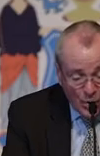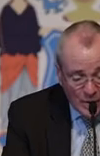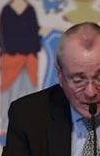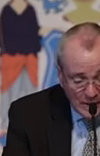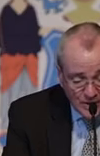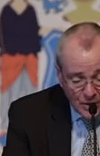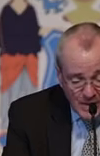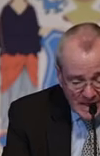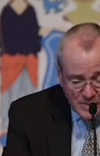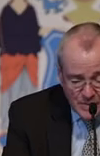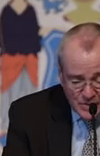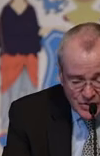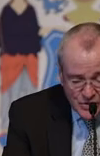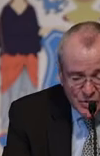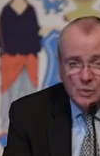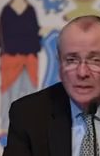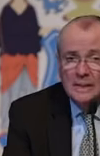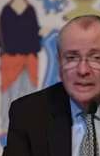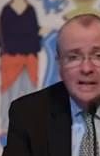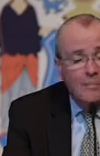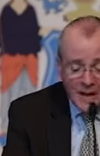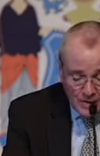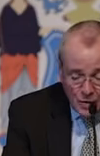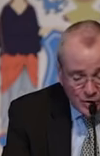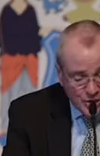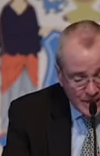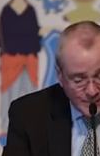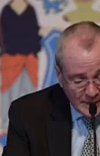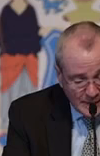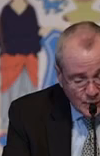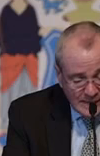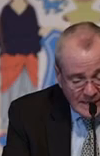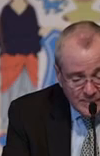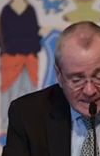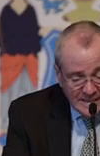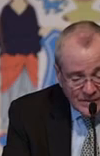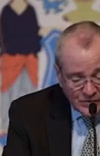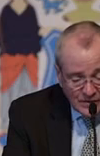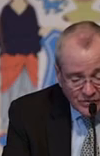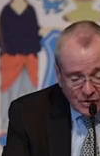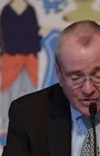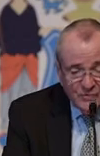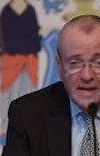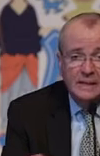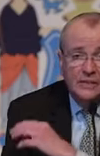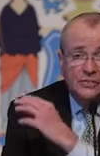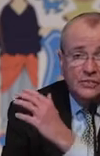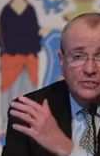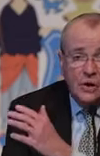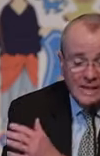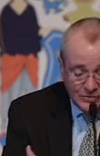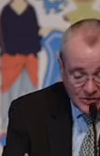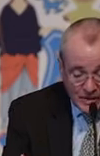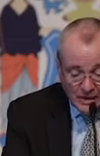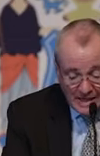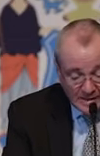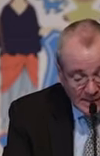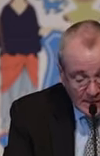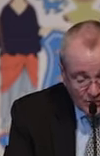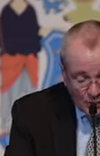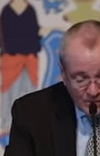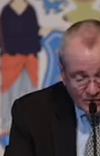it were, to go back to business as usual. Not by a long shot. We need to begin to see this curve finally to start its